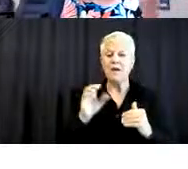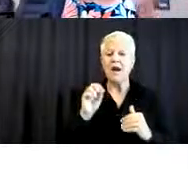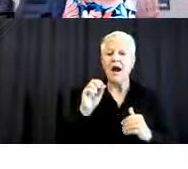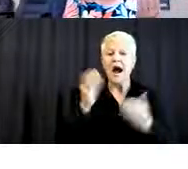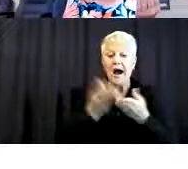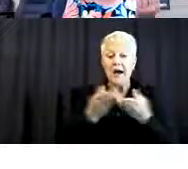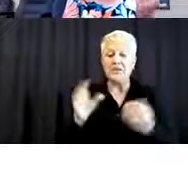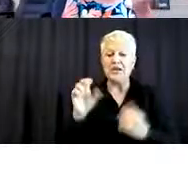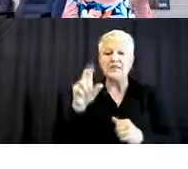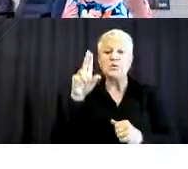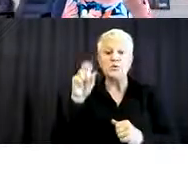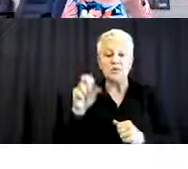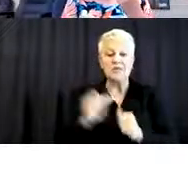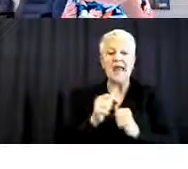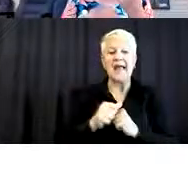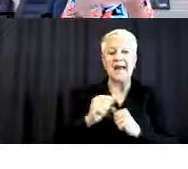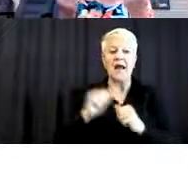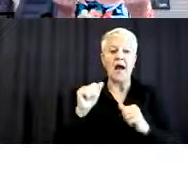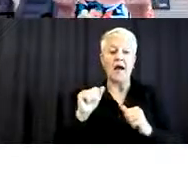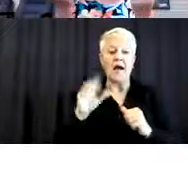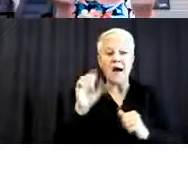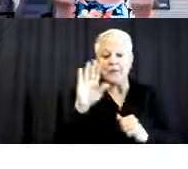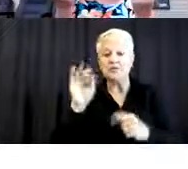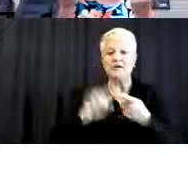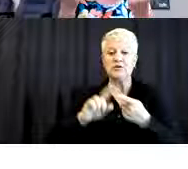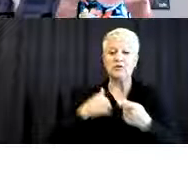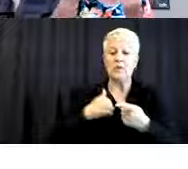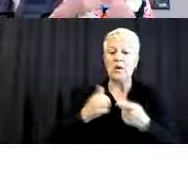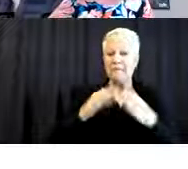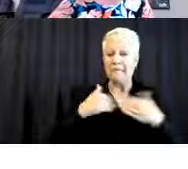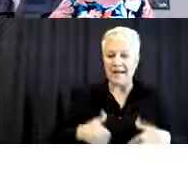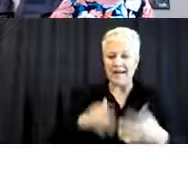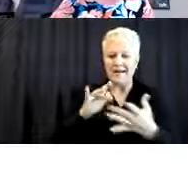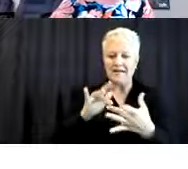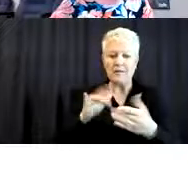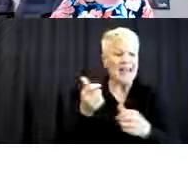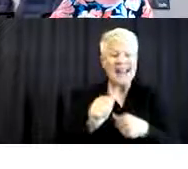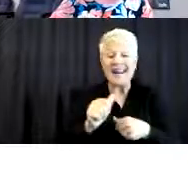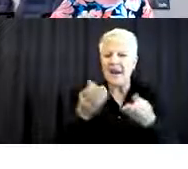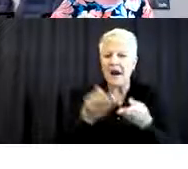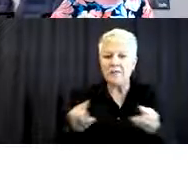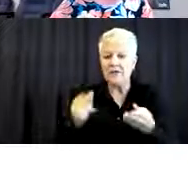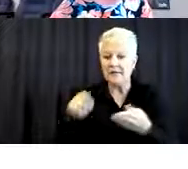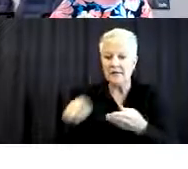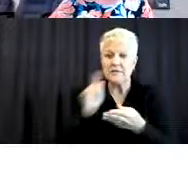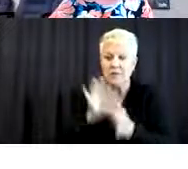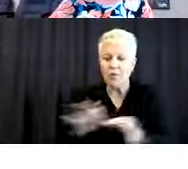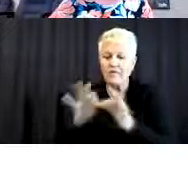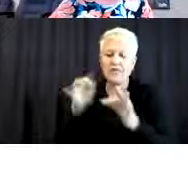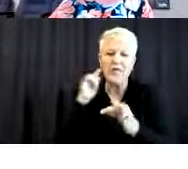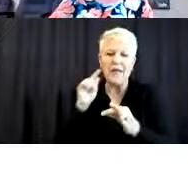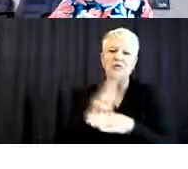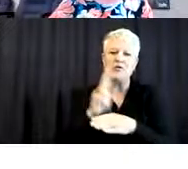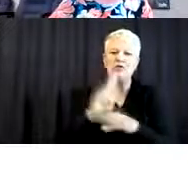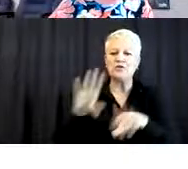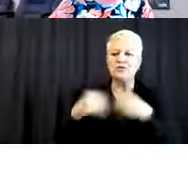body contact is where any kind of an object that is meaningful to a child is used to provide